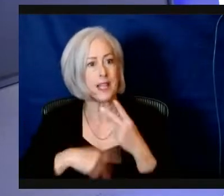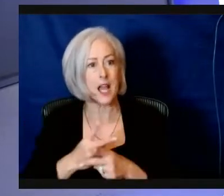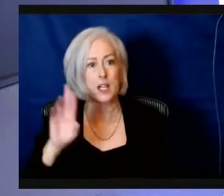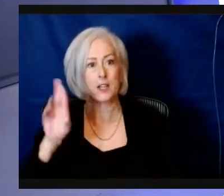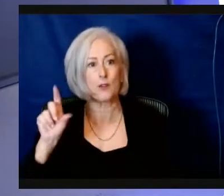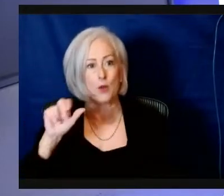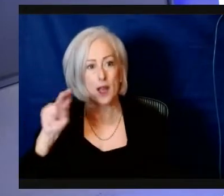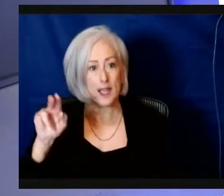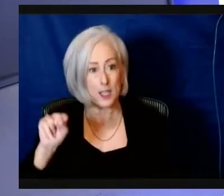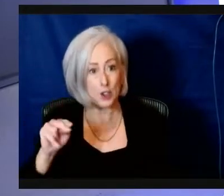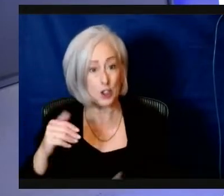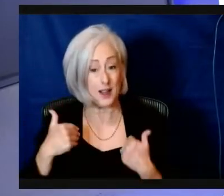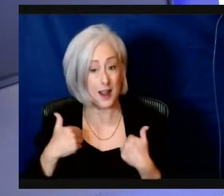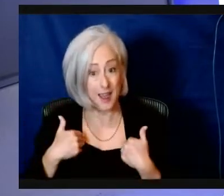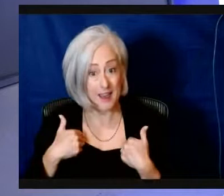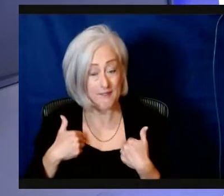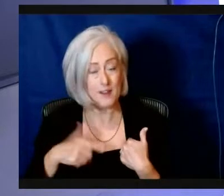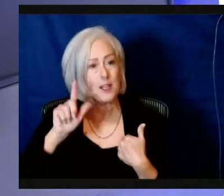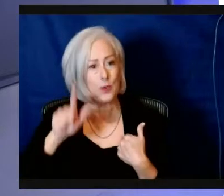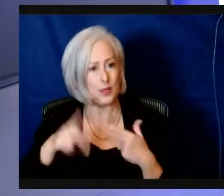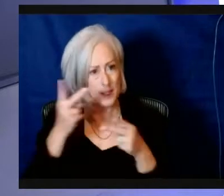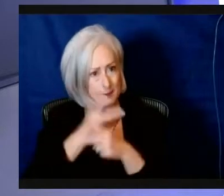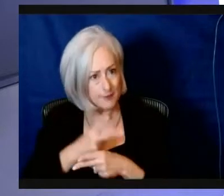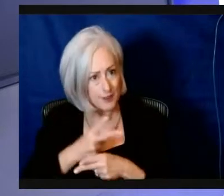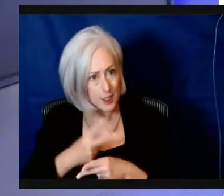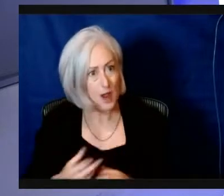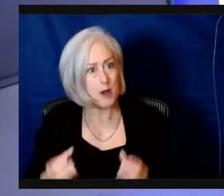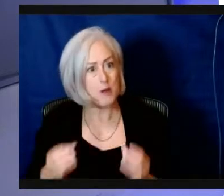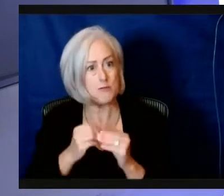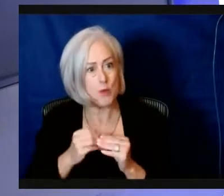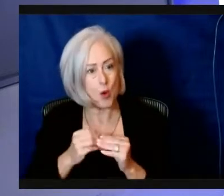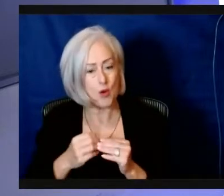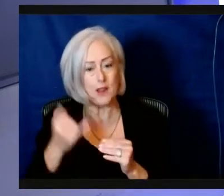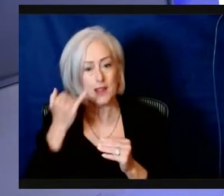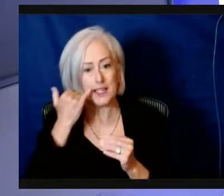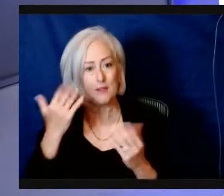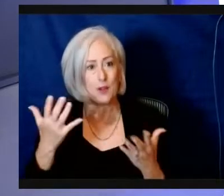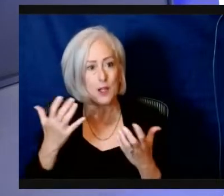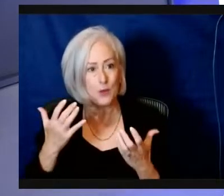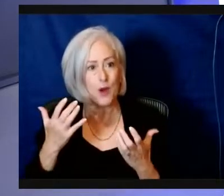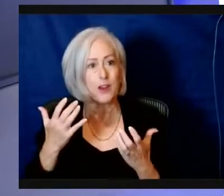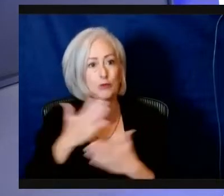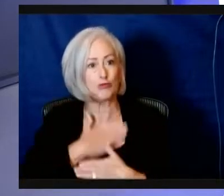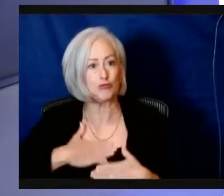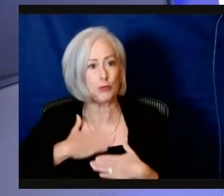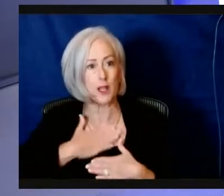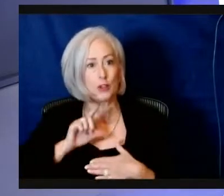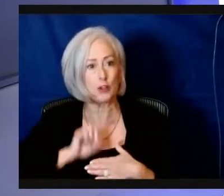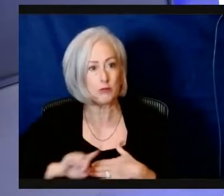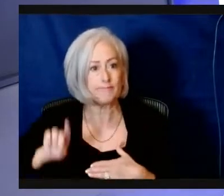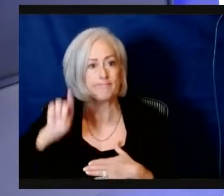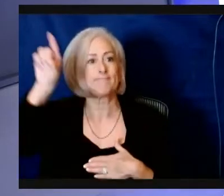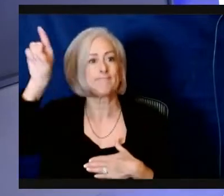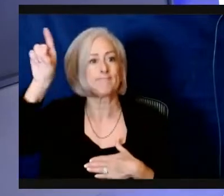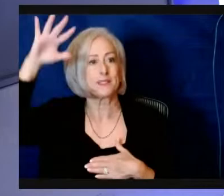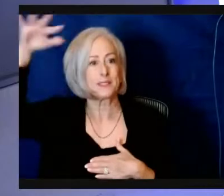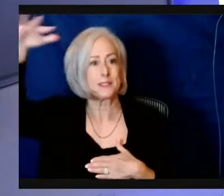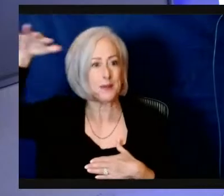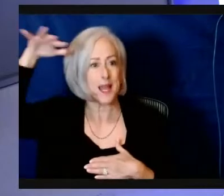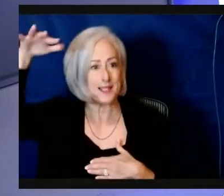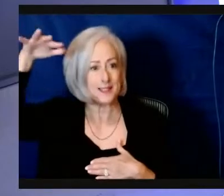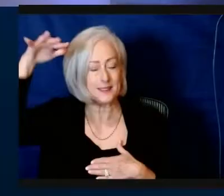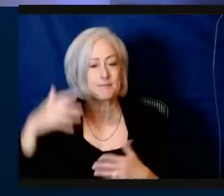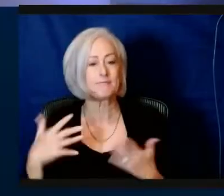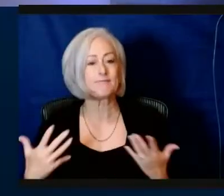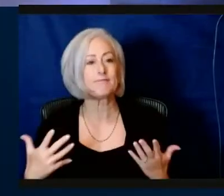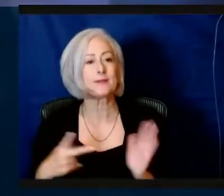more if we're ever going to really get into space, and Lord knows we all want to get out to space. Okay. Now, finally, what is replication? Doctors, why